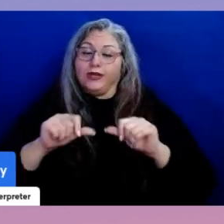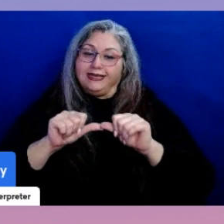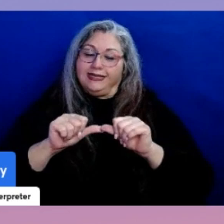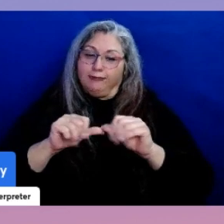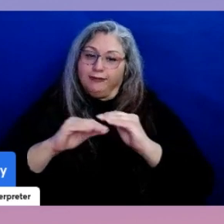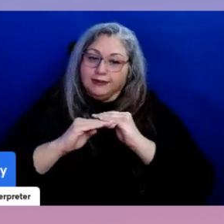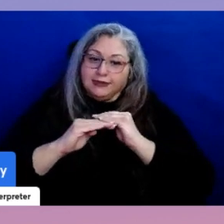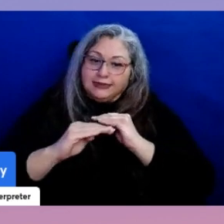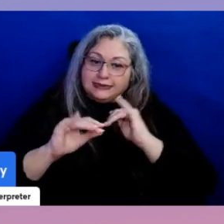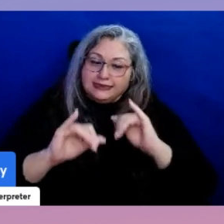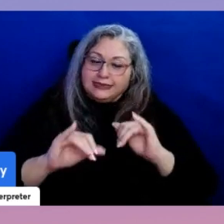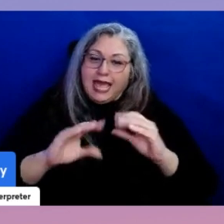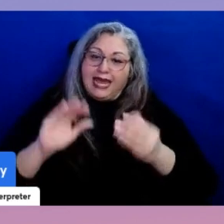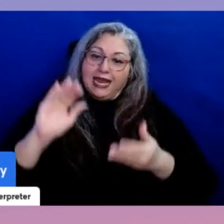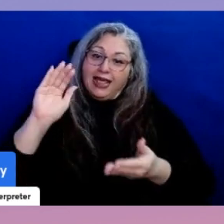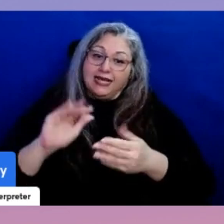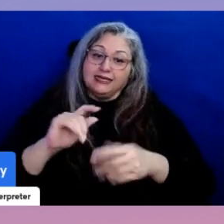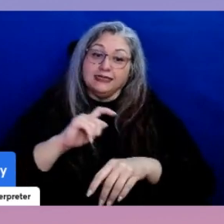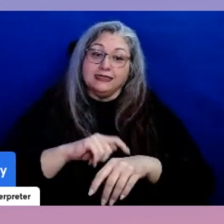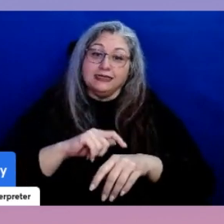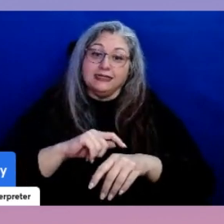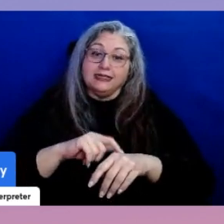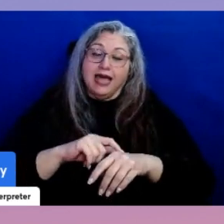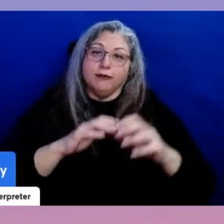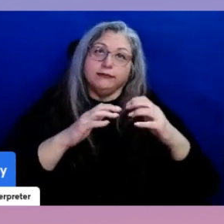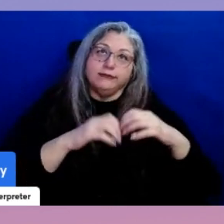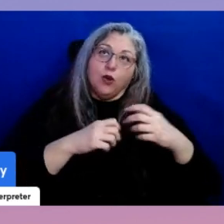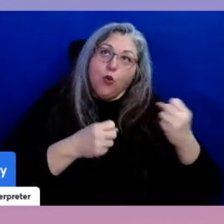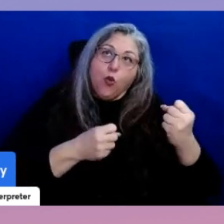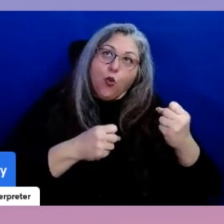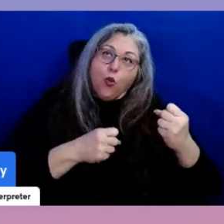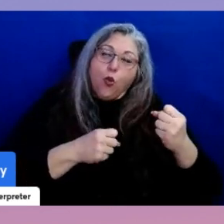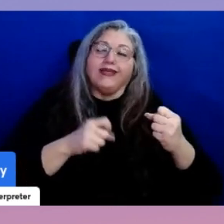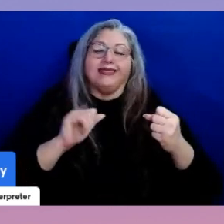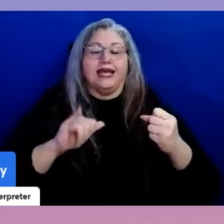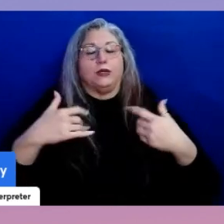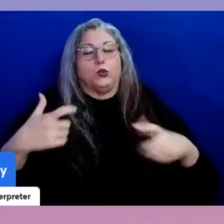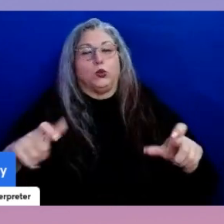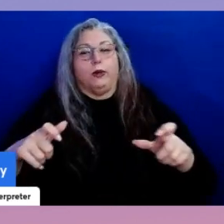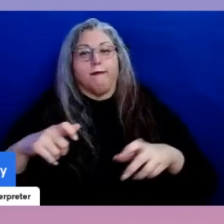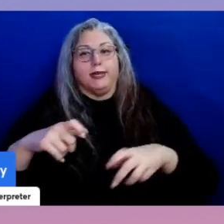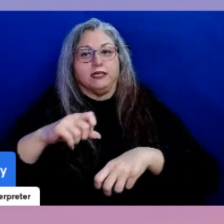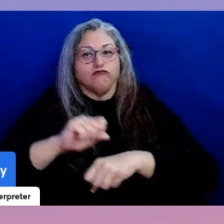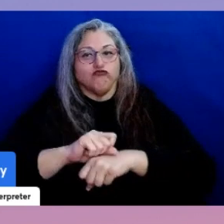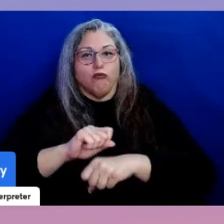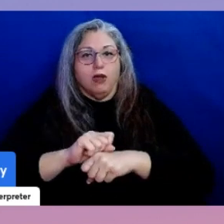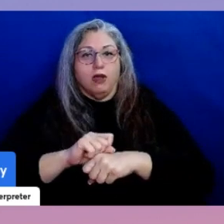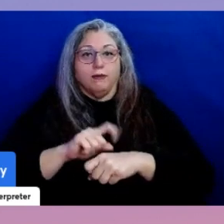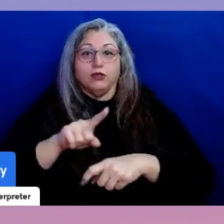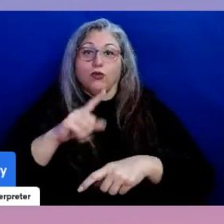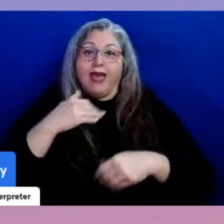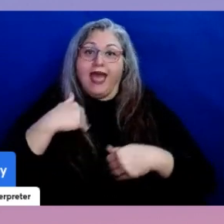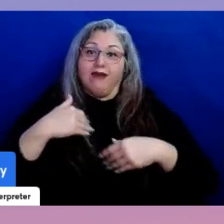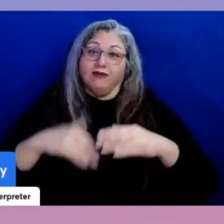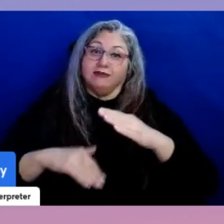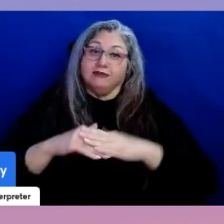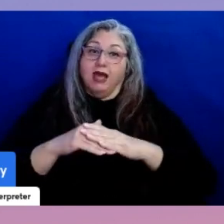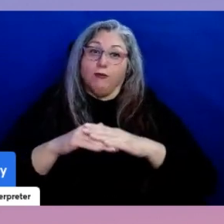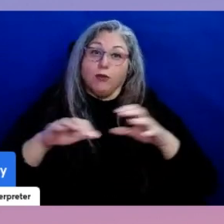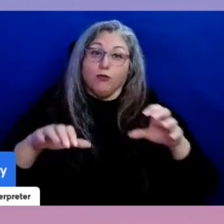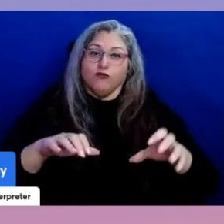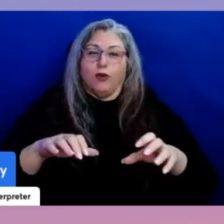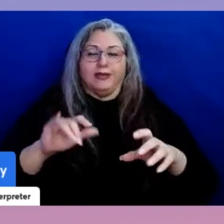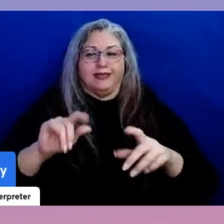minimizing downtime is a complex task. Achieving optimal database performance is a constant challenge. It involves